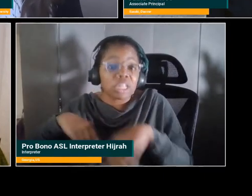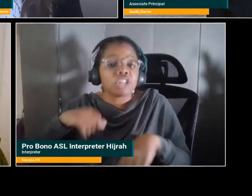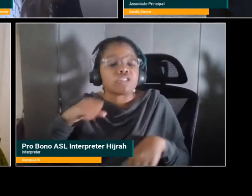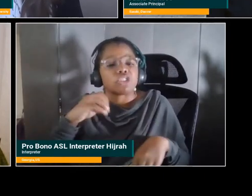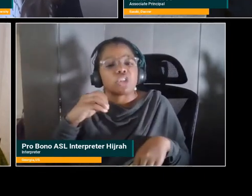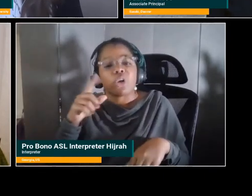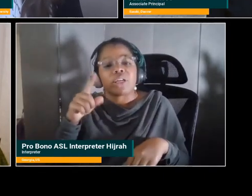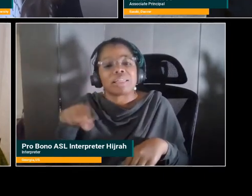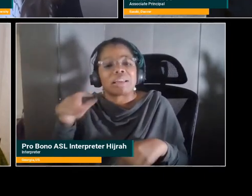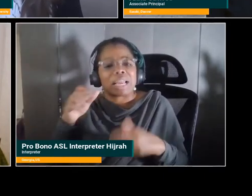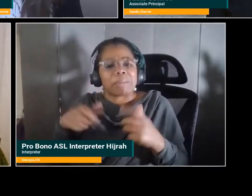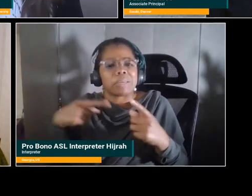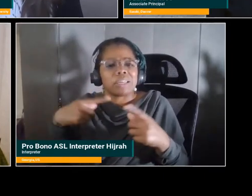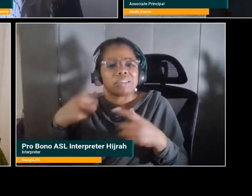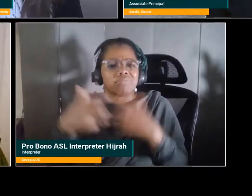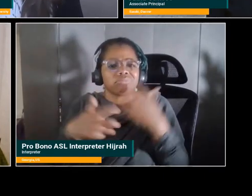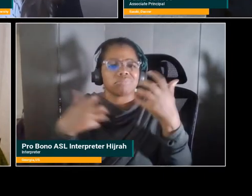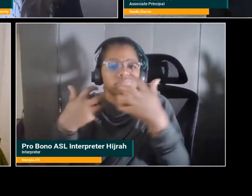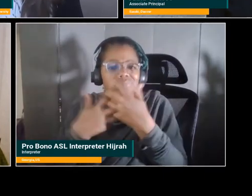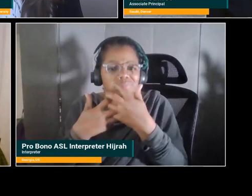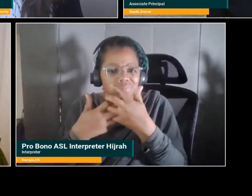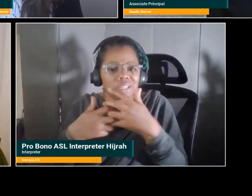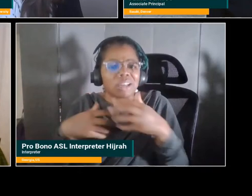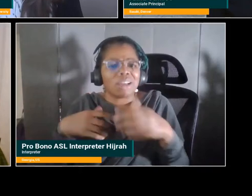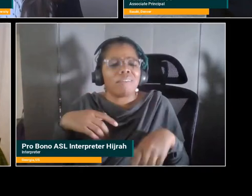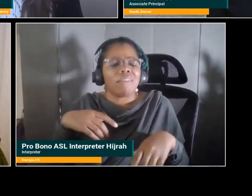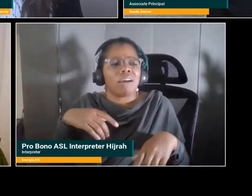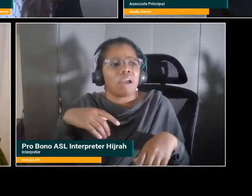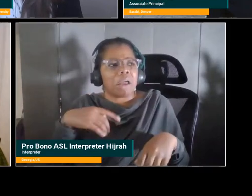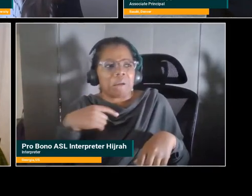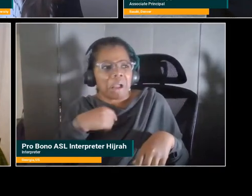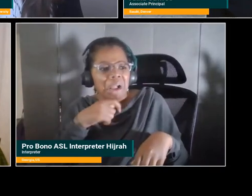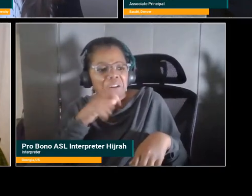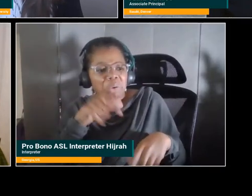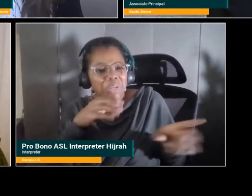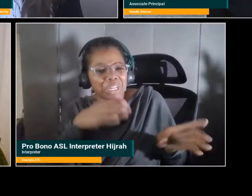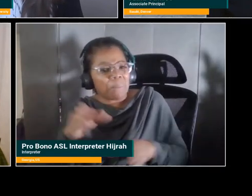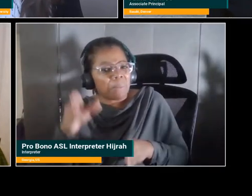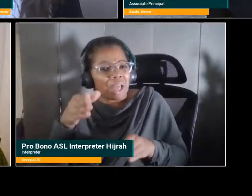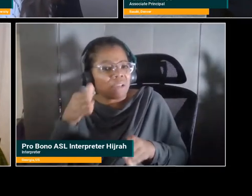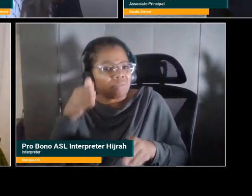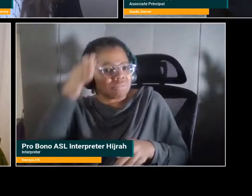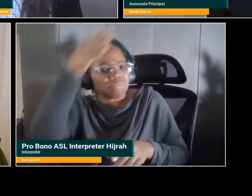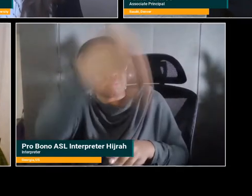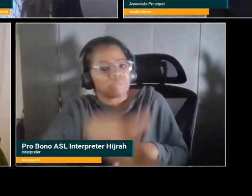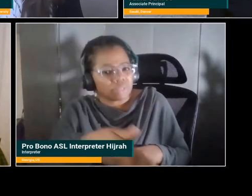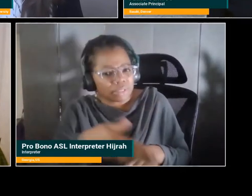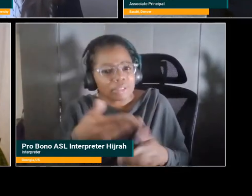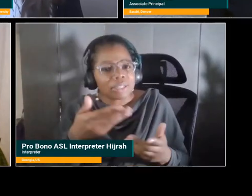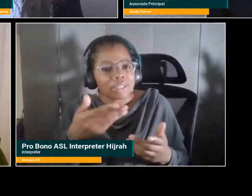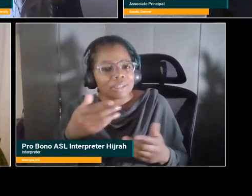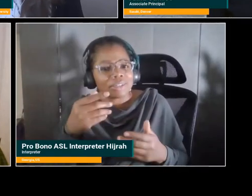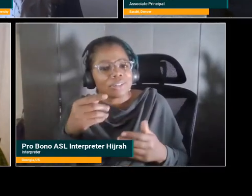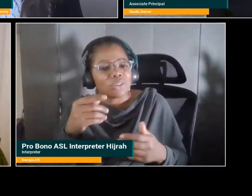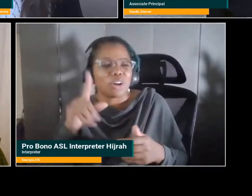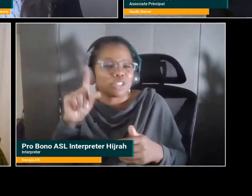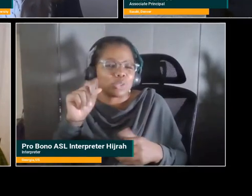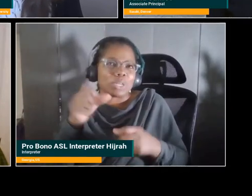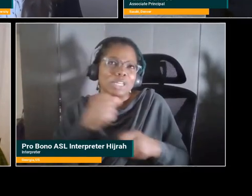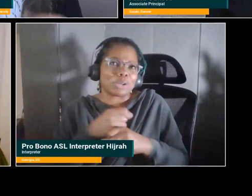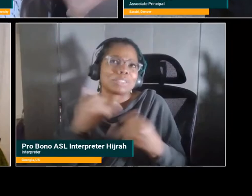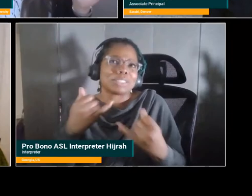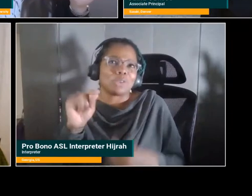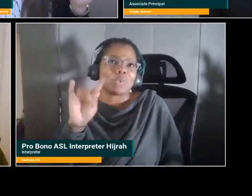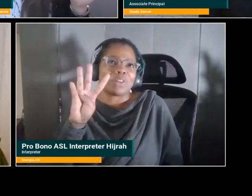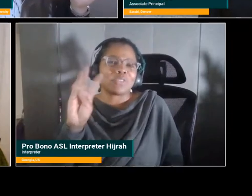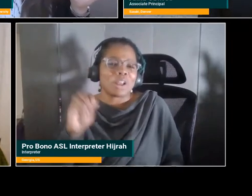be a mismatch there. Of saying, I don't need to plan for, well, at this point, 20 years is 2040, but